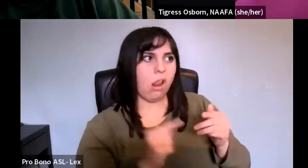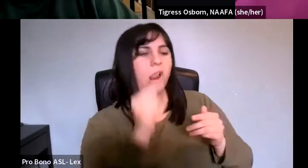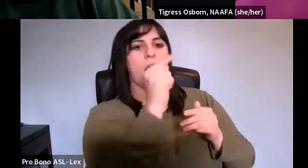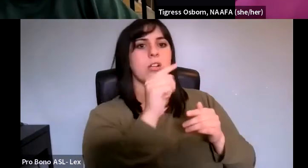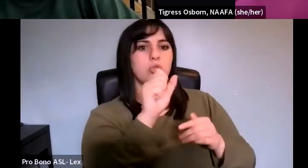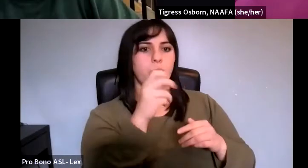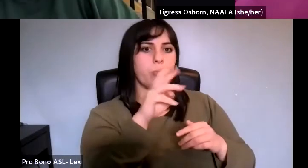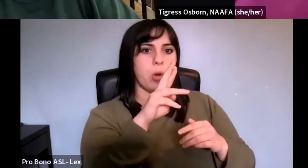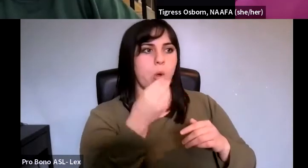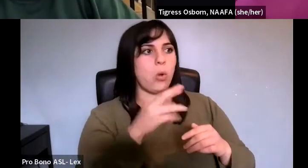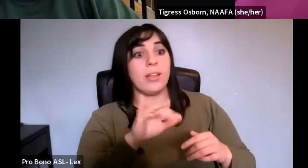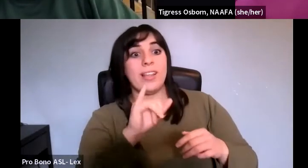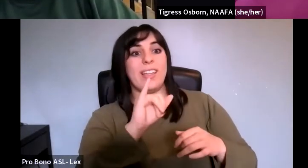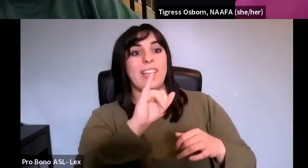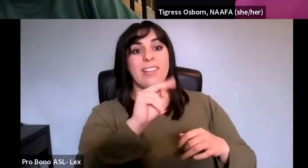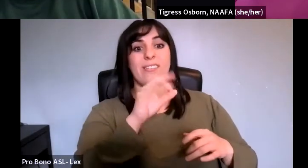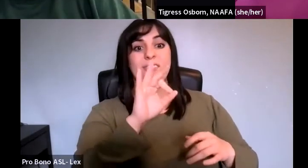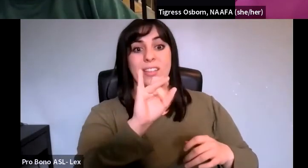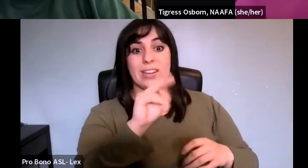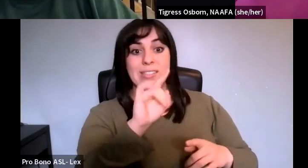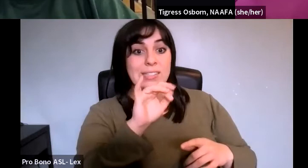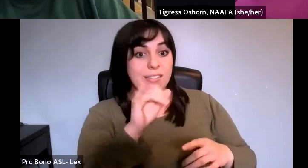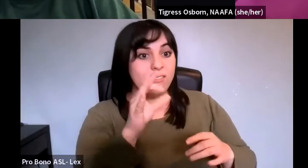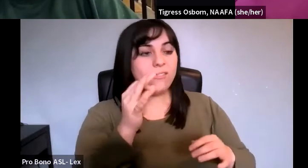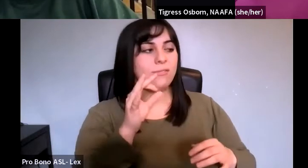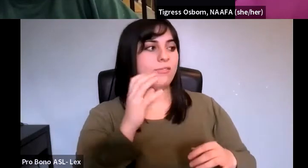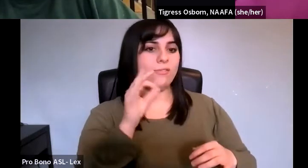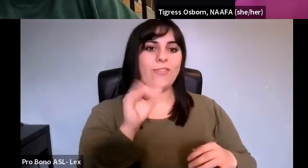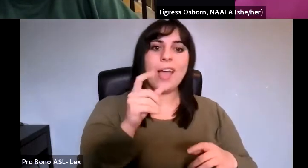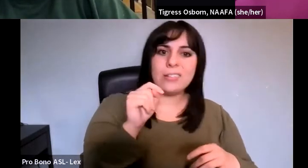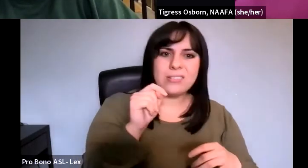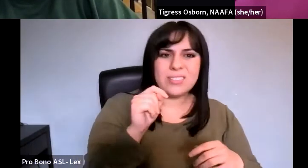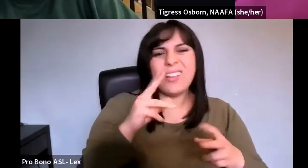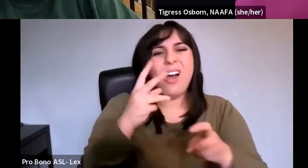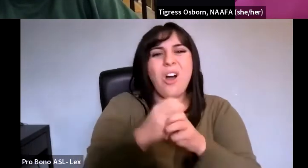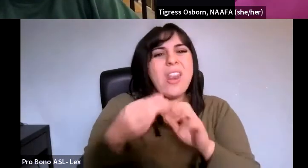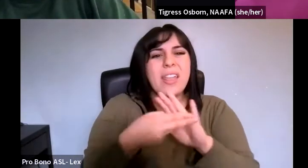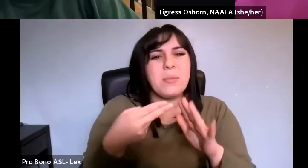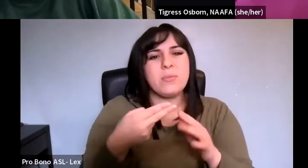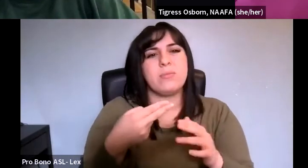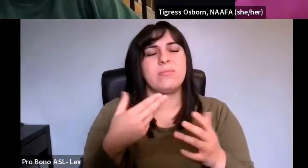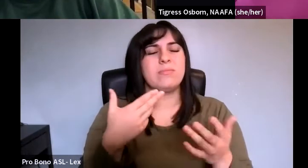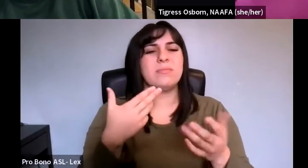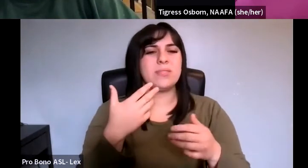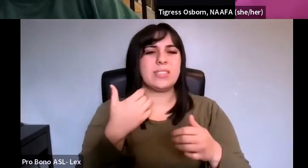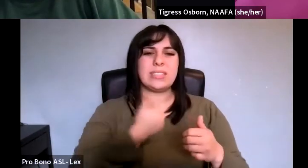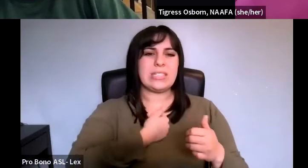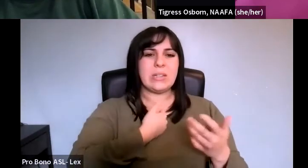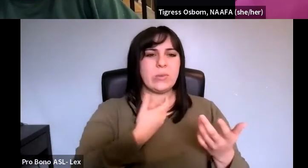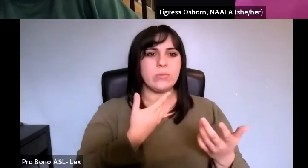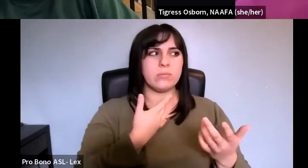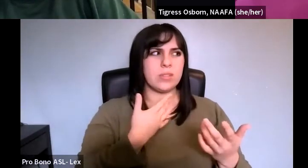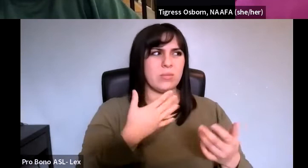hard for fat people in general to place themselves on that scale, because so many of us have had this twisted